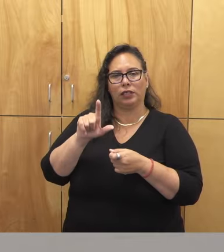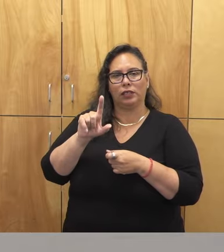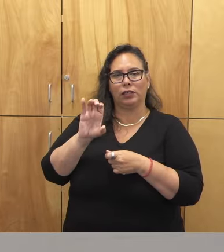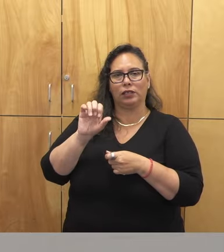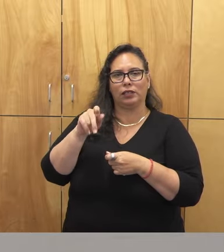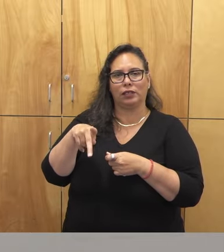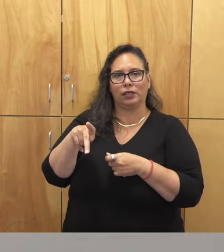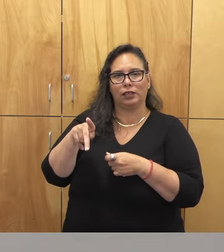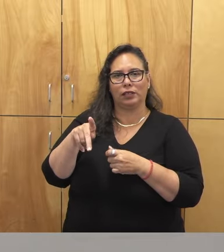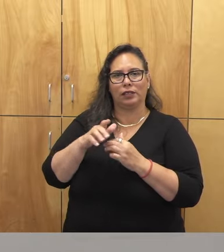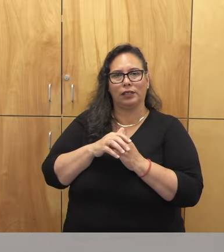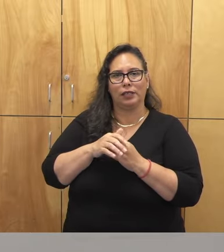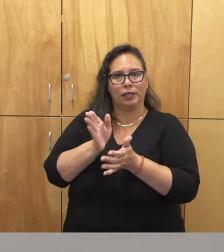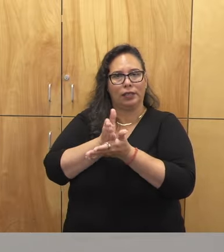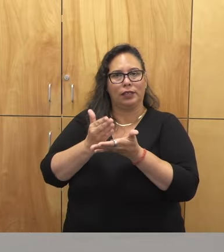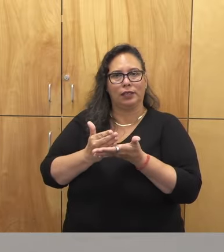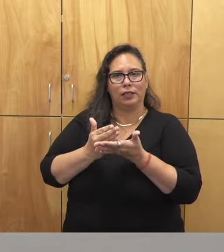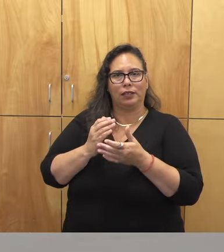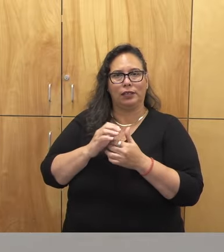LCAP and the budget?